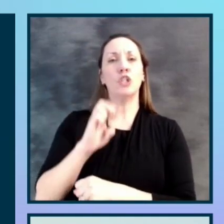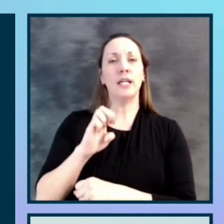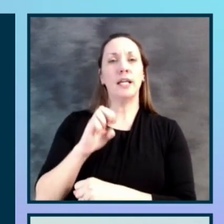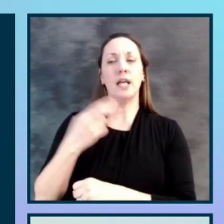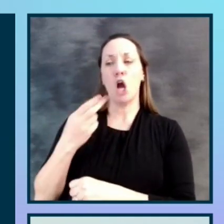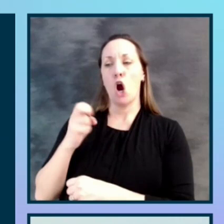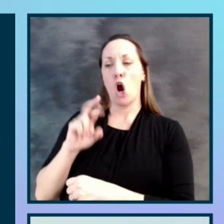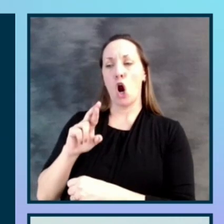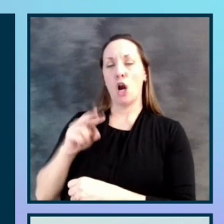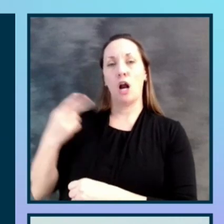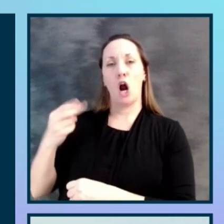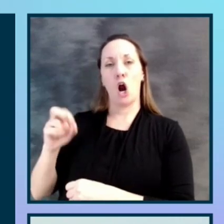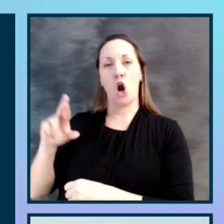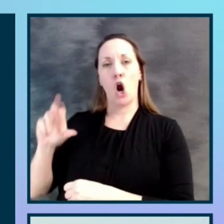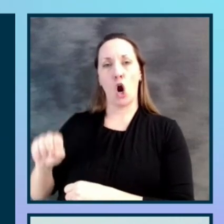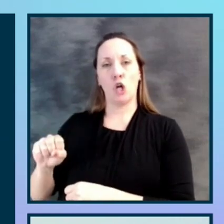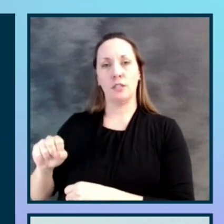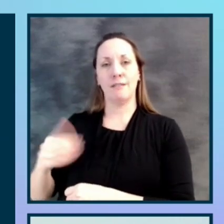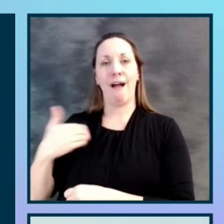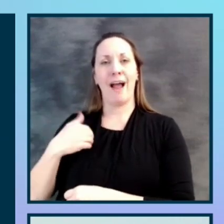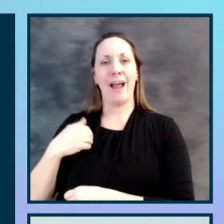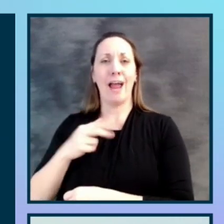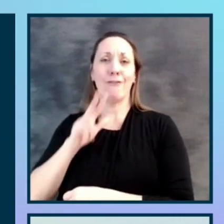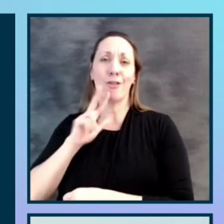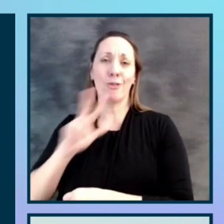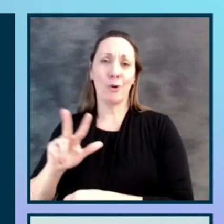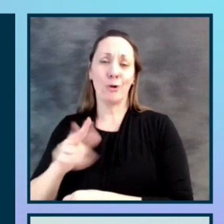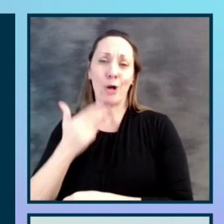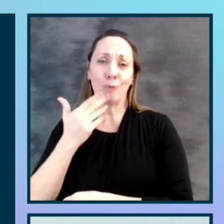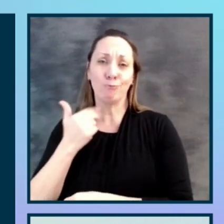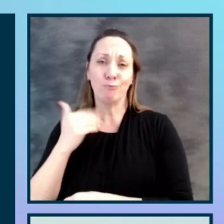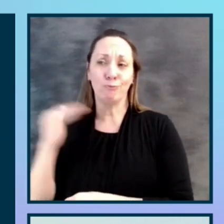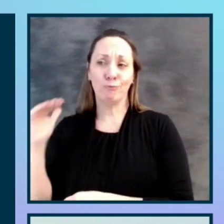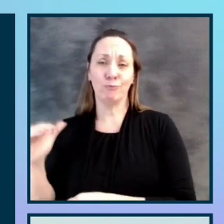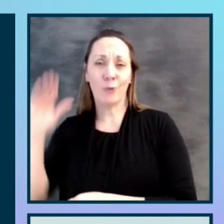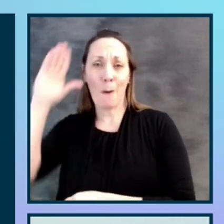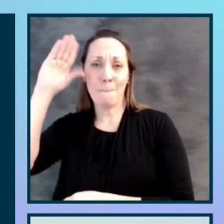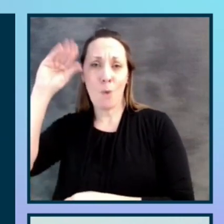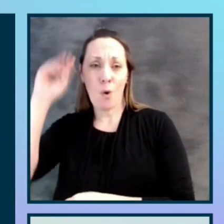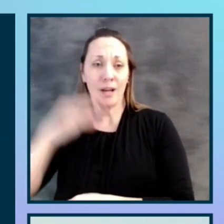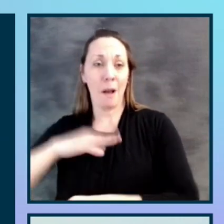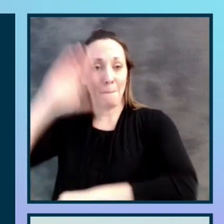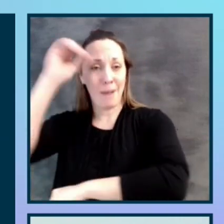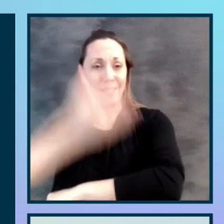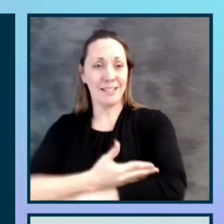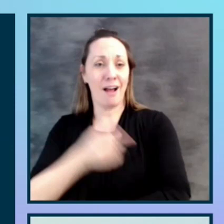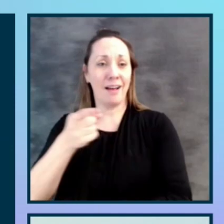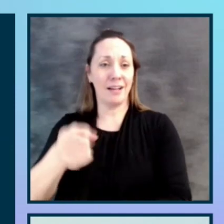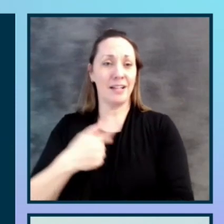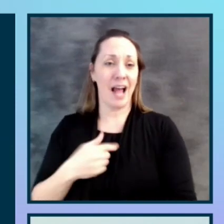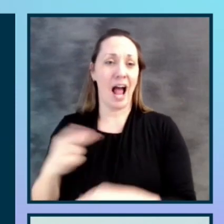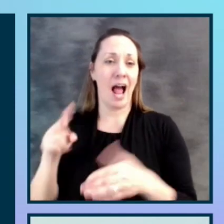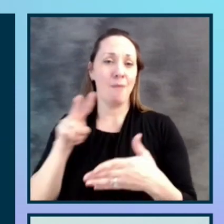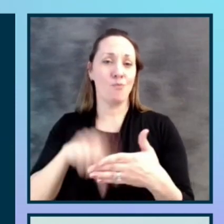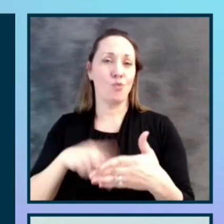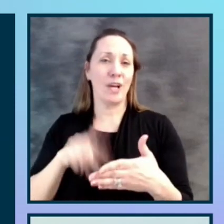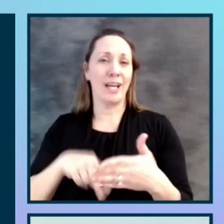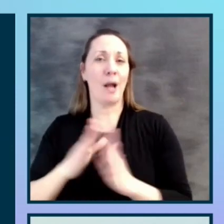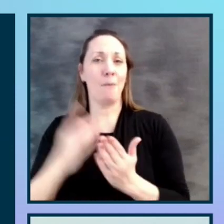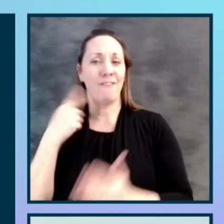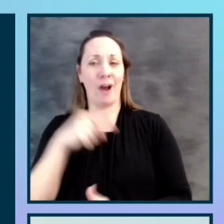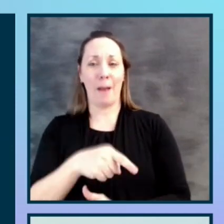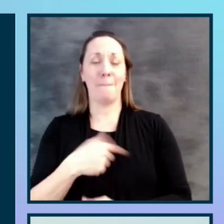I'm a mom to a 3-year-old charming boy. My son Raghav on this slide, I'm reading a book to him. My son